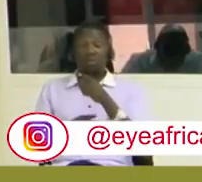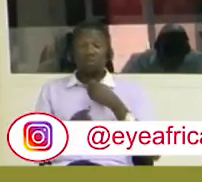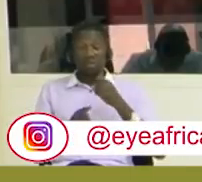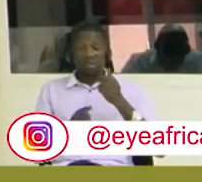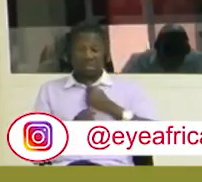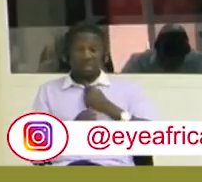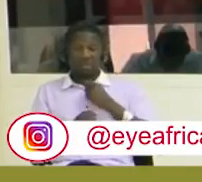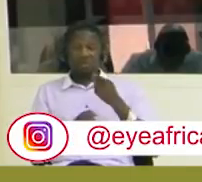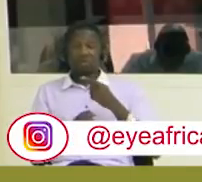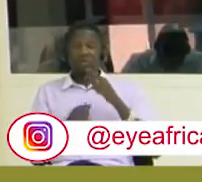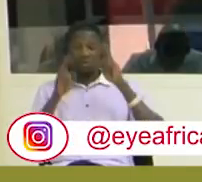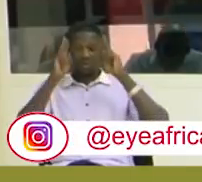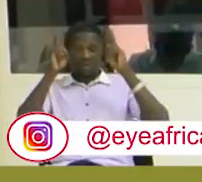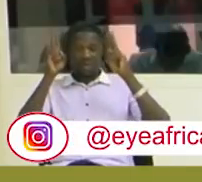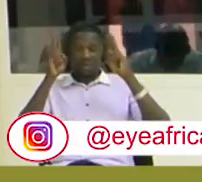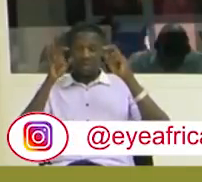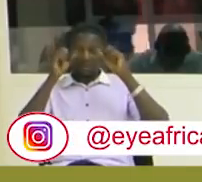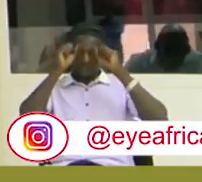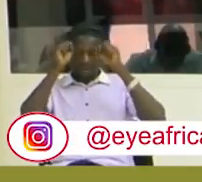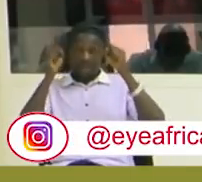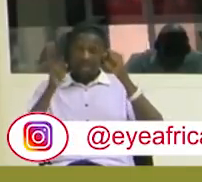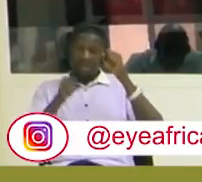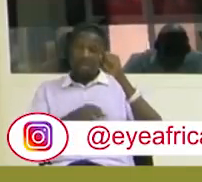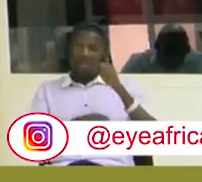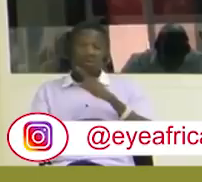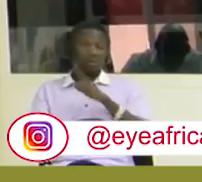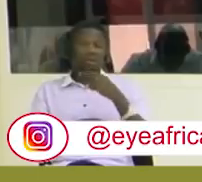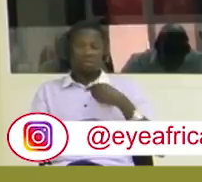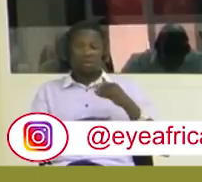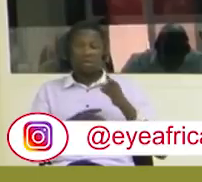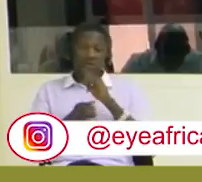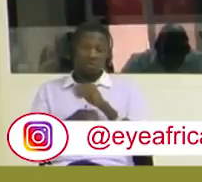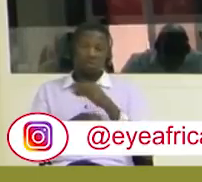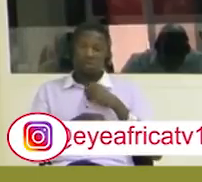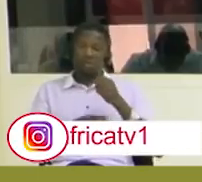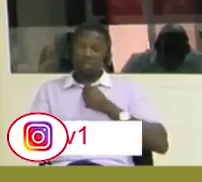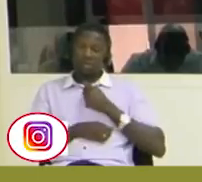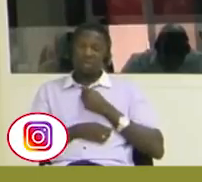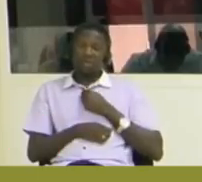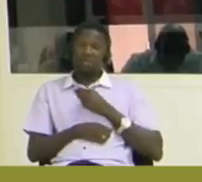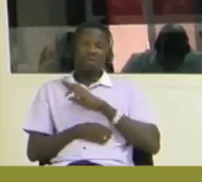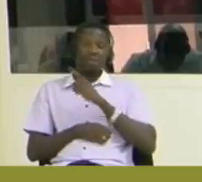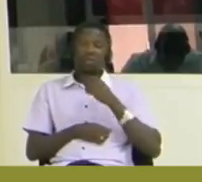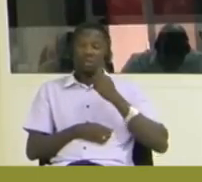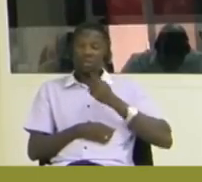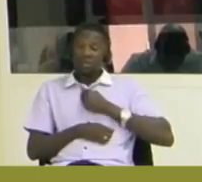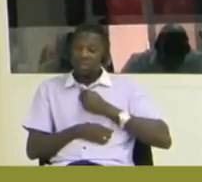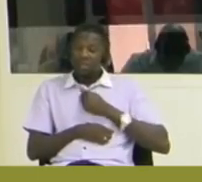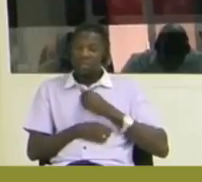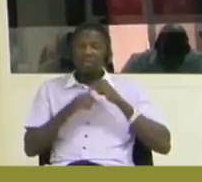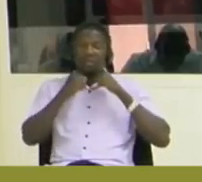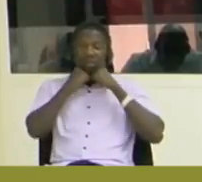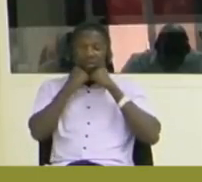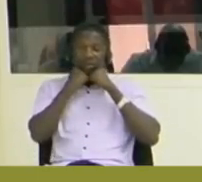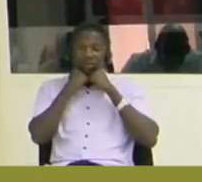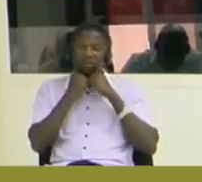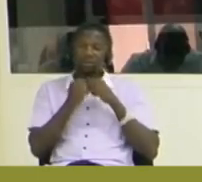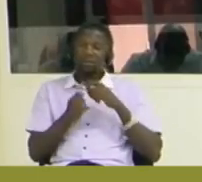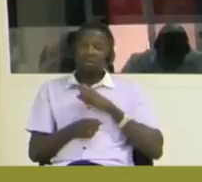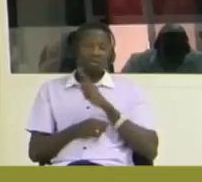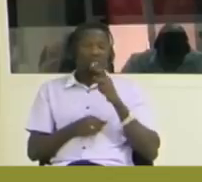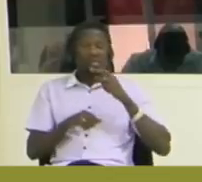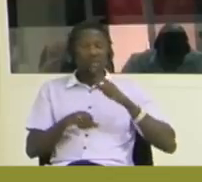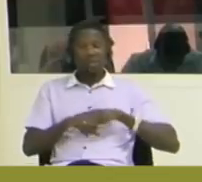And not that I carried out the threat. I did not threaten Sana Sabali. At no point have I threatened